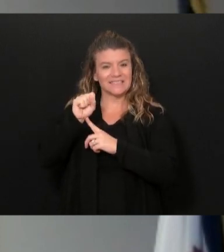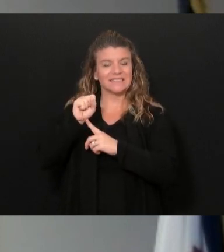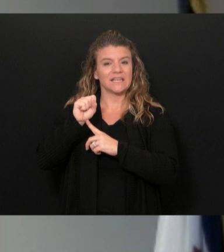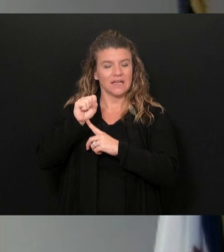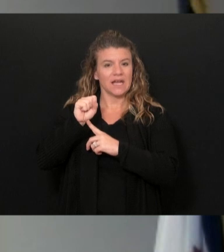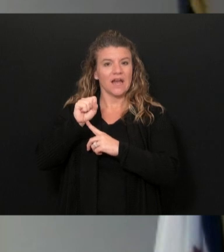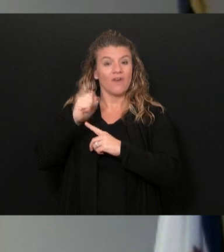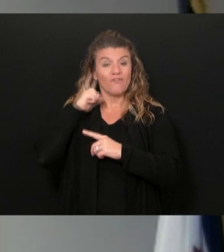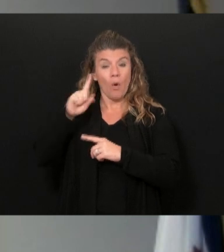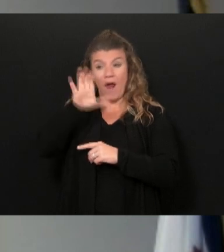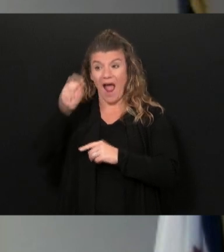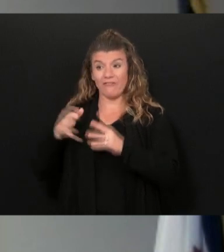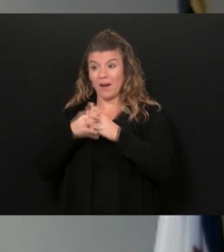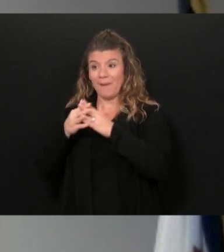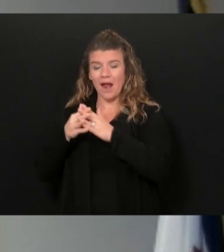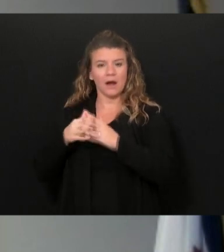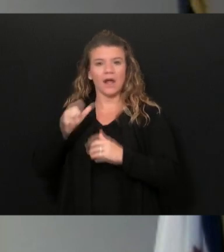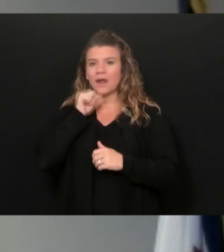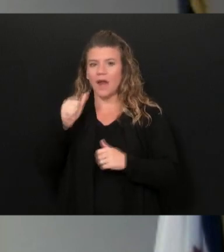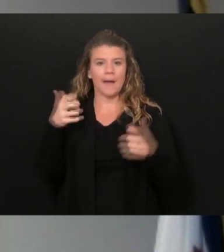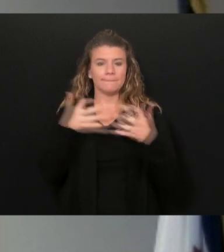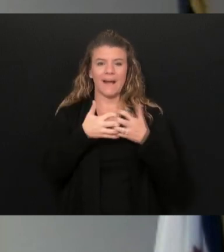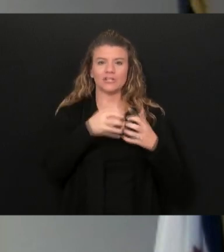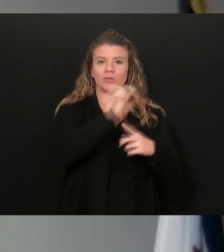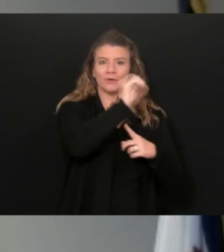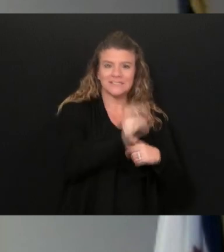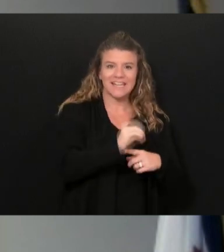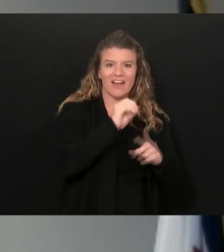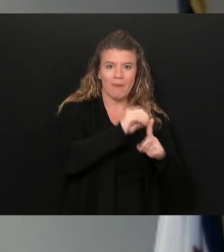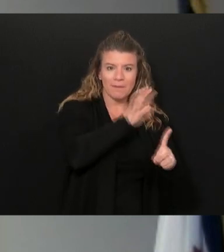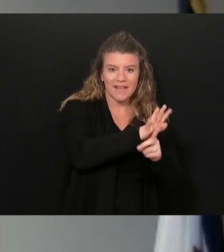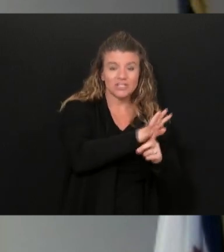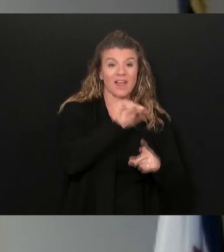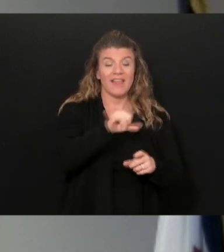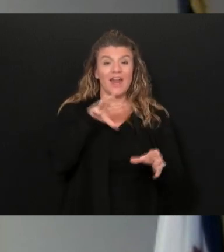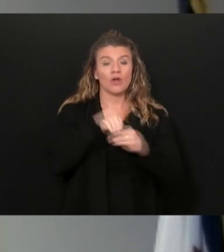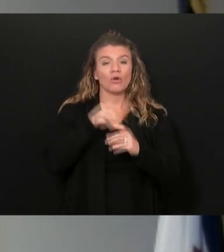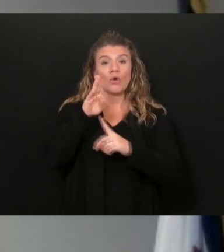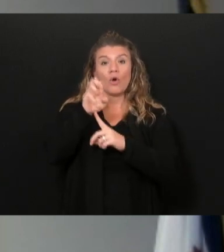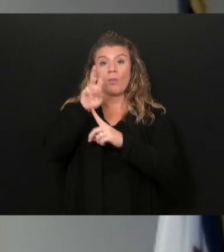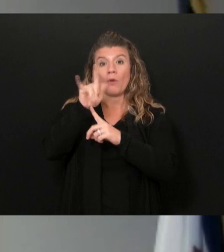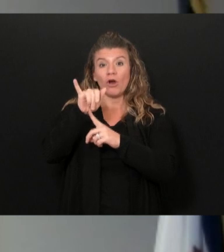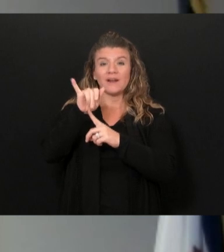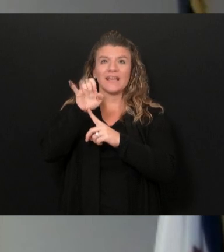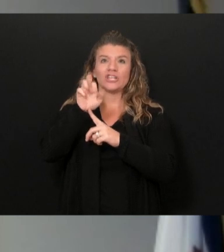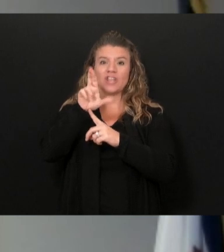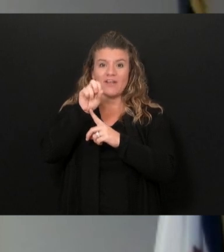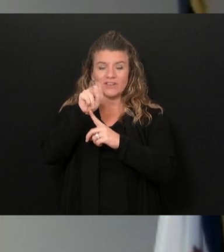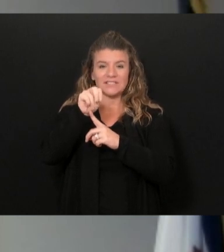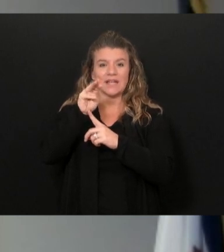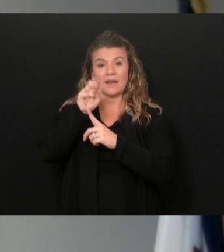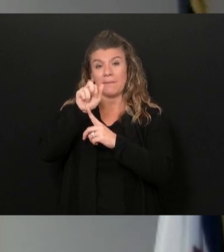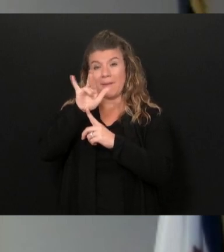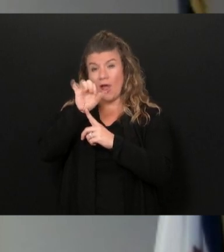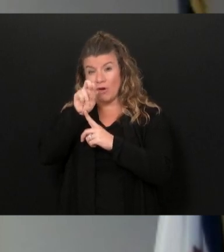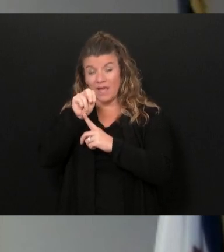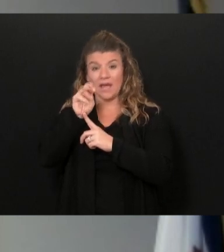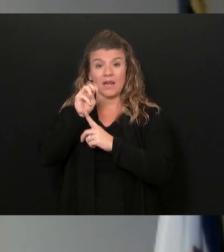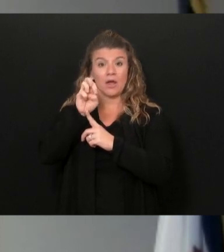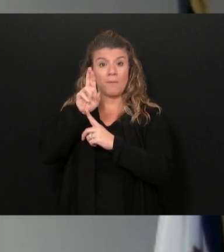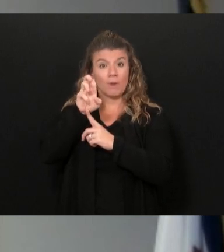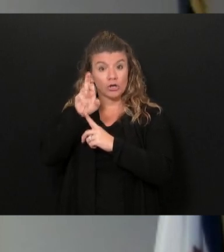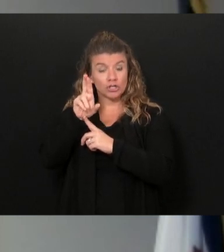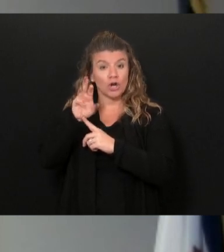American is. And those counties include Berkeley, Jefferson, Marion, McDowell, Mercer, Monongalia, and